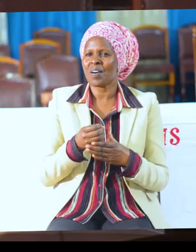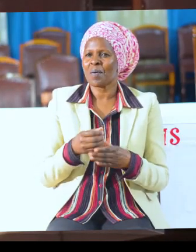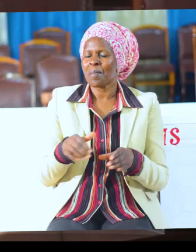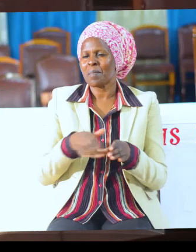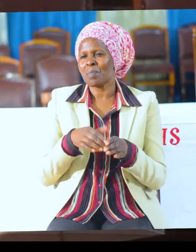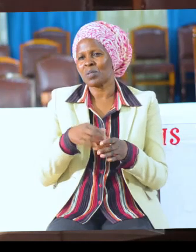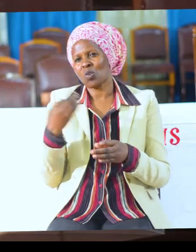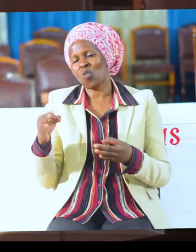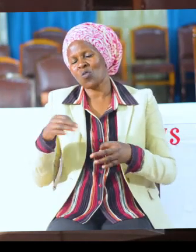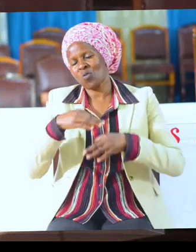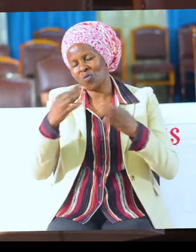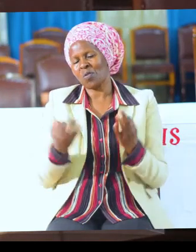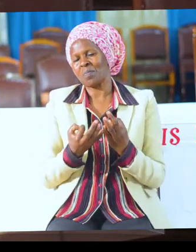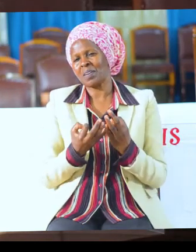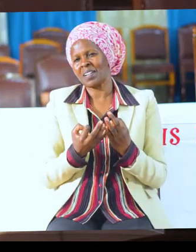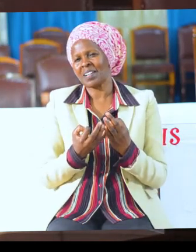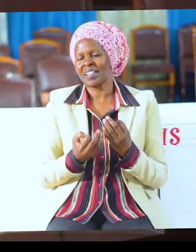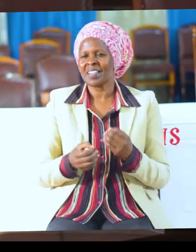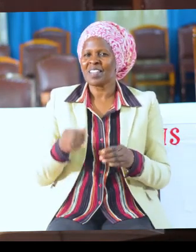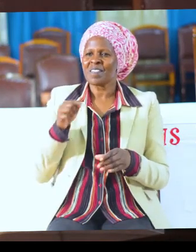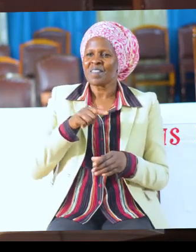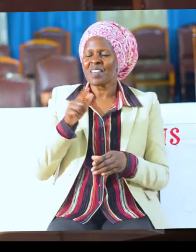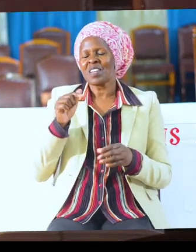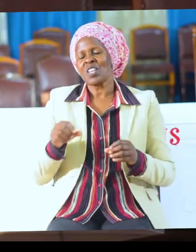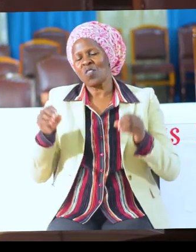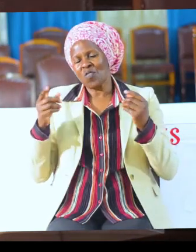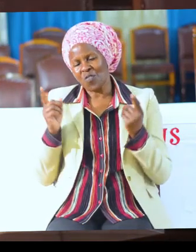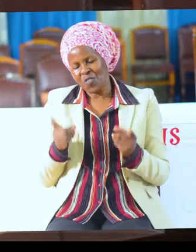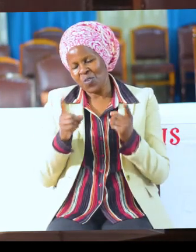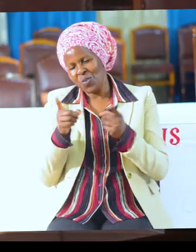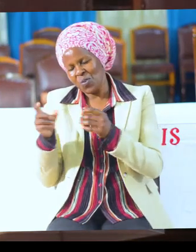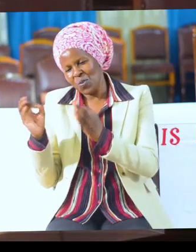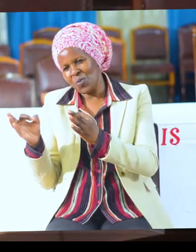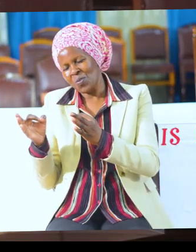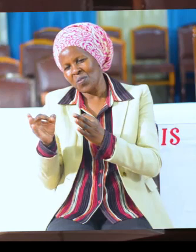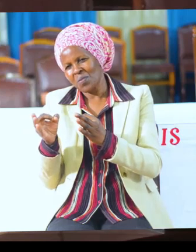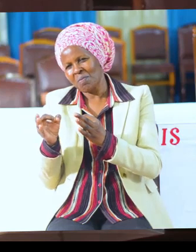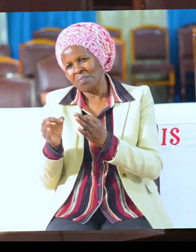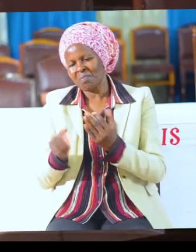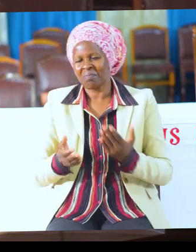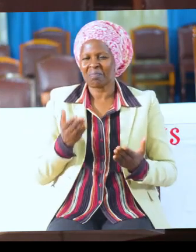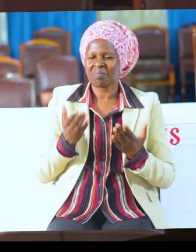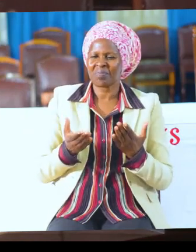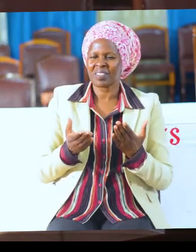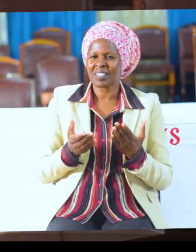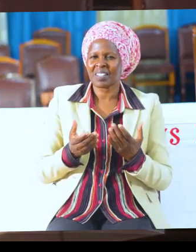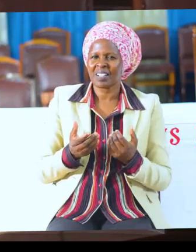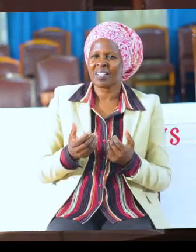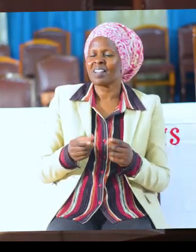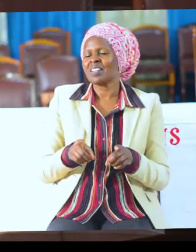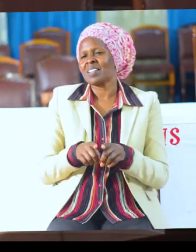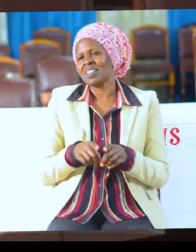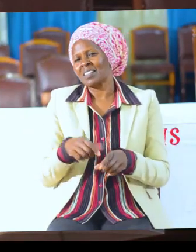family. And even if probably you have been ever admitted in hospital, probably not like